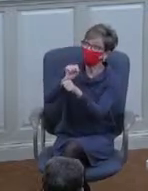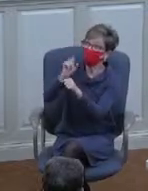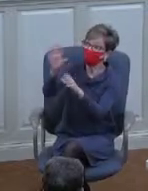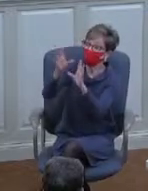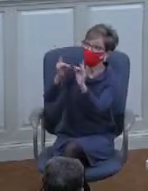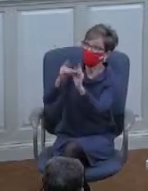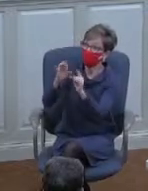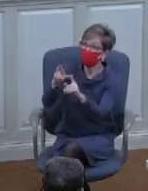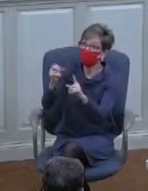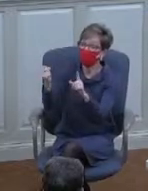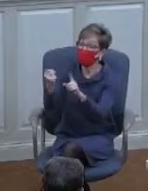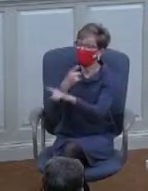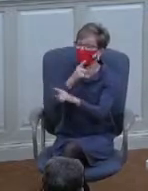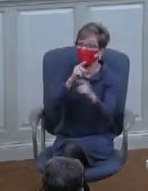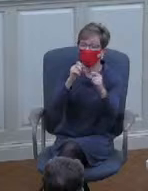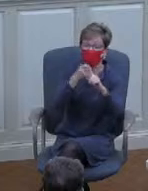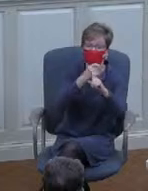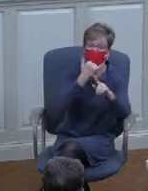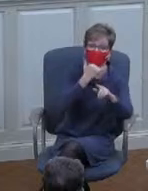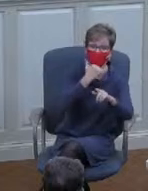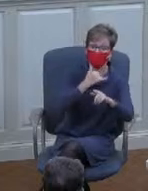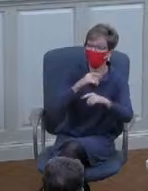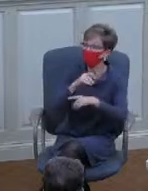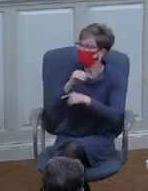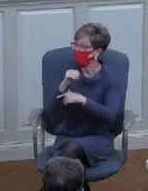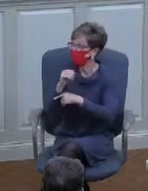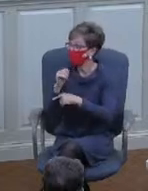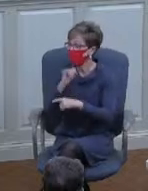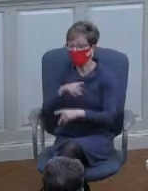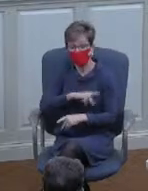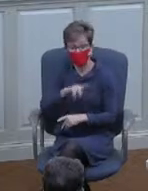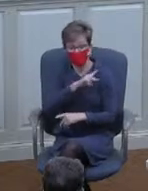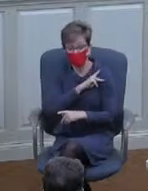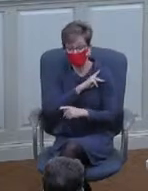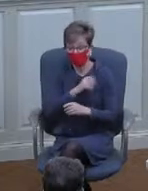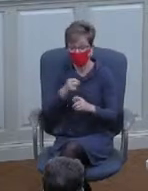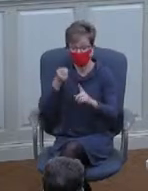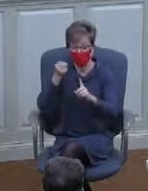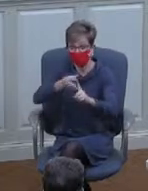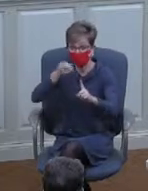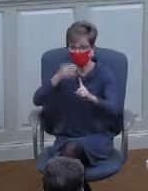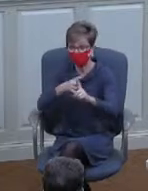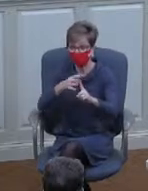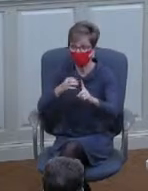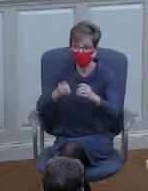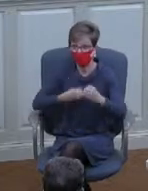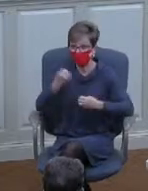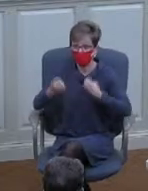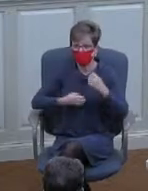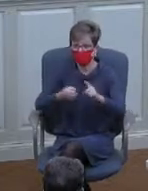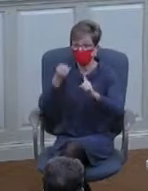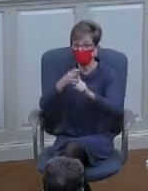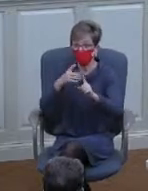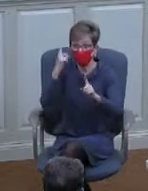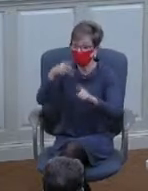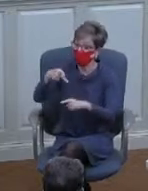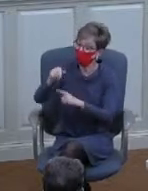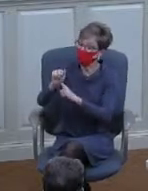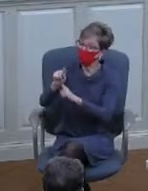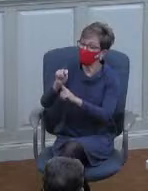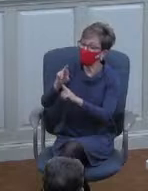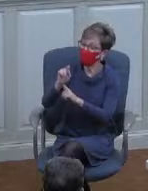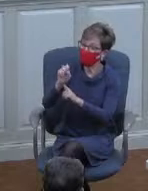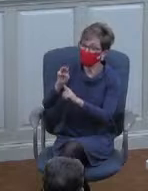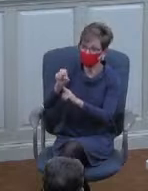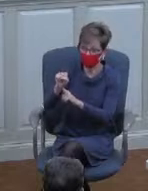proverbial used car dealers. Personal attacks and emotional appeals to patriotism, for example, are